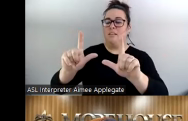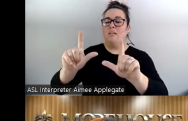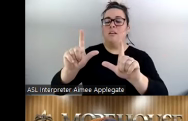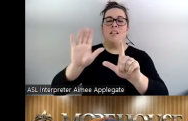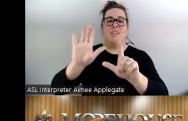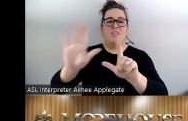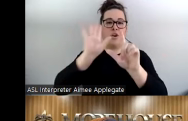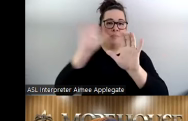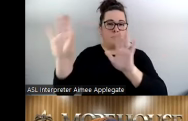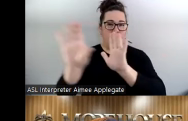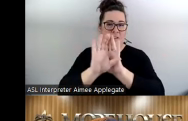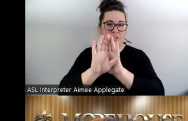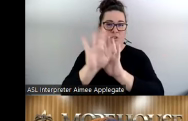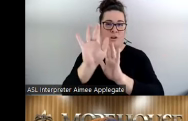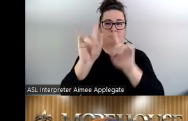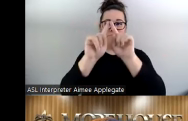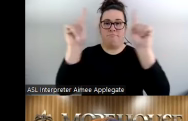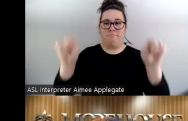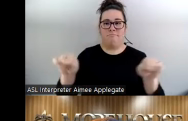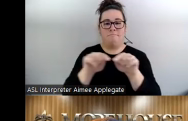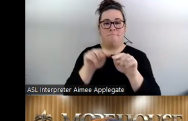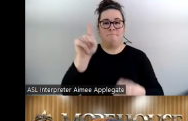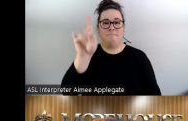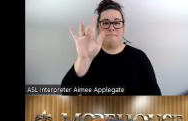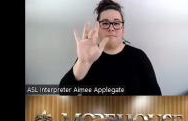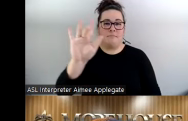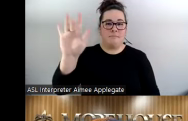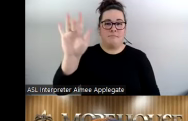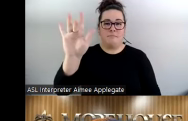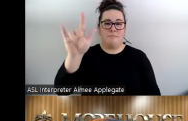dots at the top right corner to pin their video.